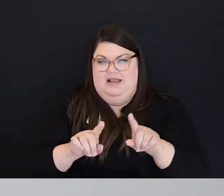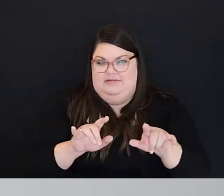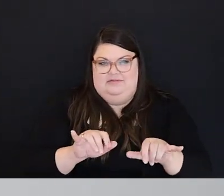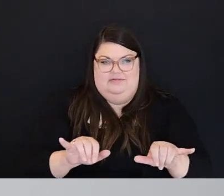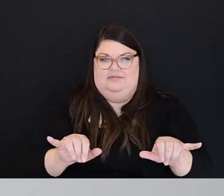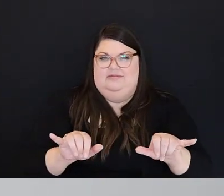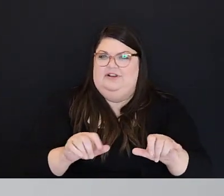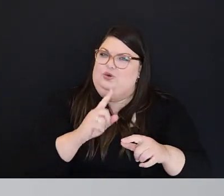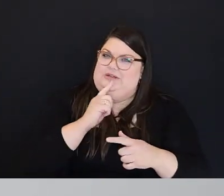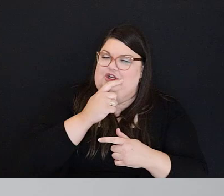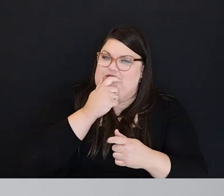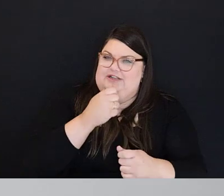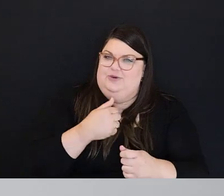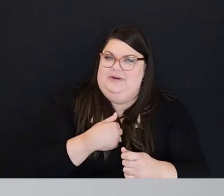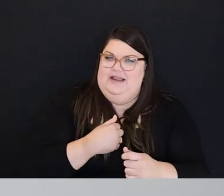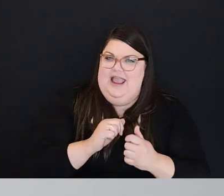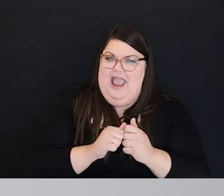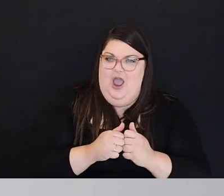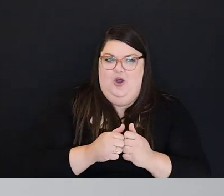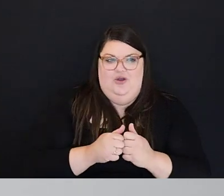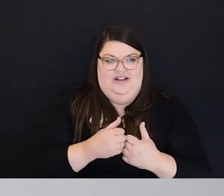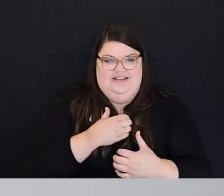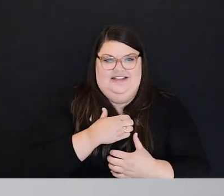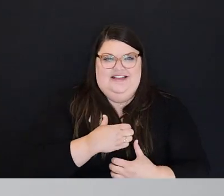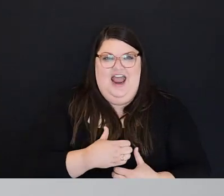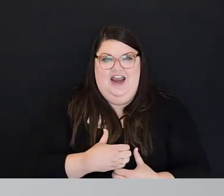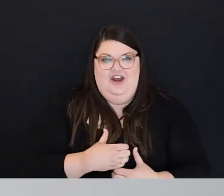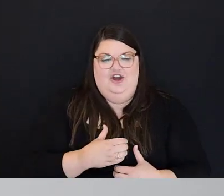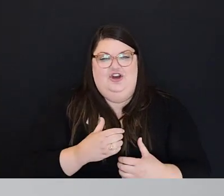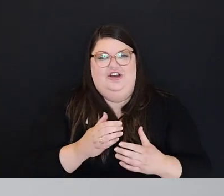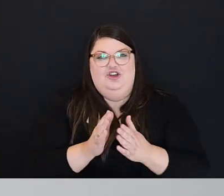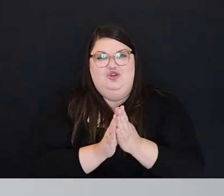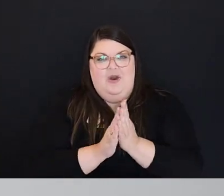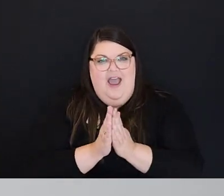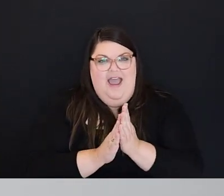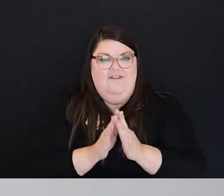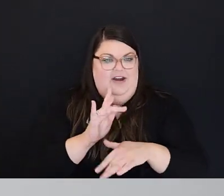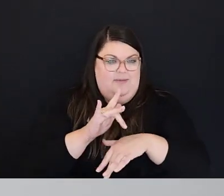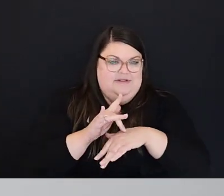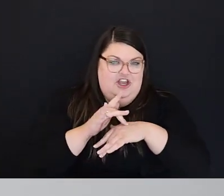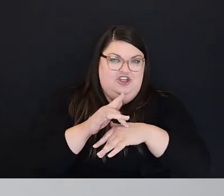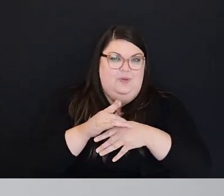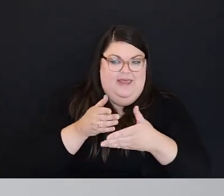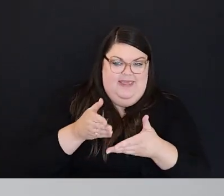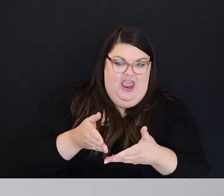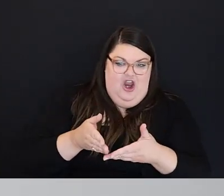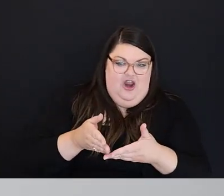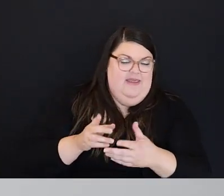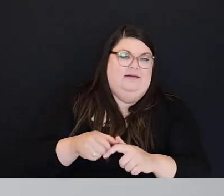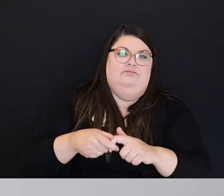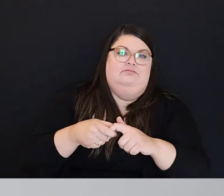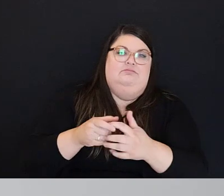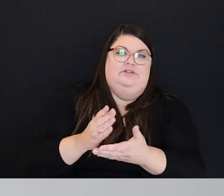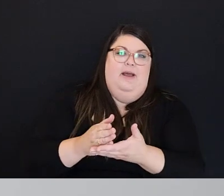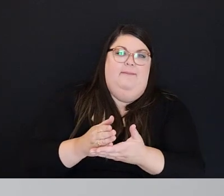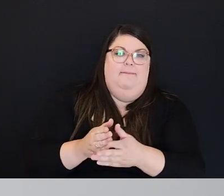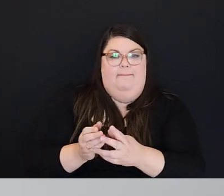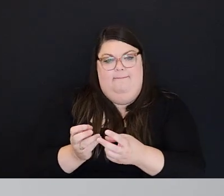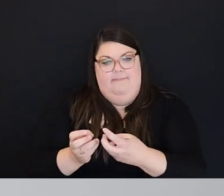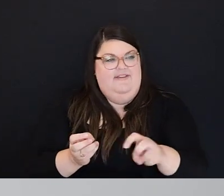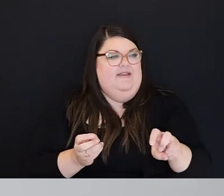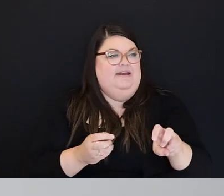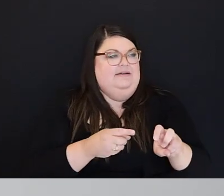it's very interesting to me how the desire and drive and almost like obsession will be there, and then it'll cease and